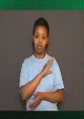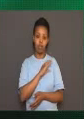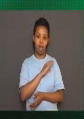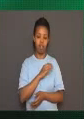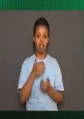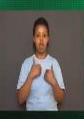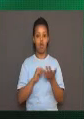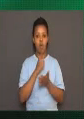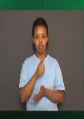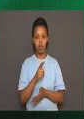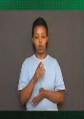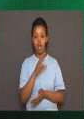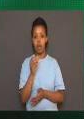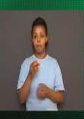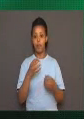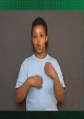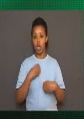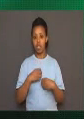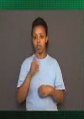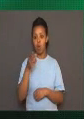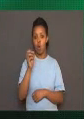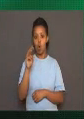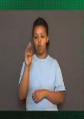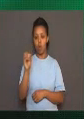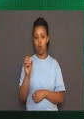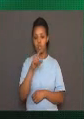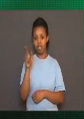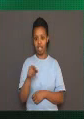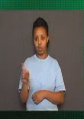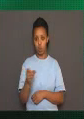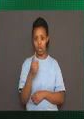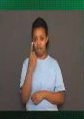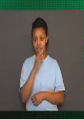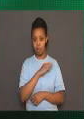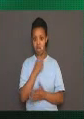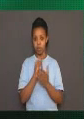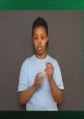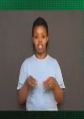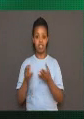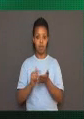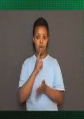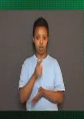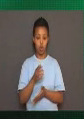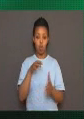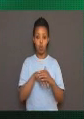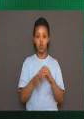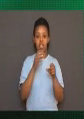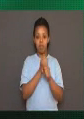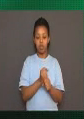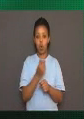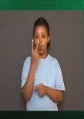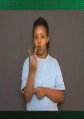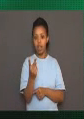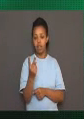organism that is homozygous for a specific trait carries two